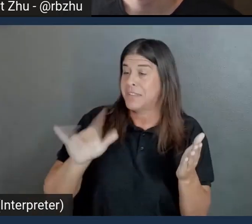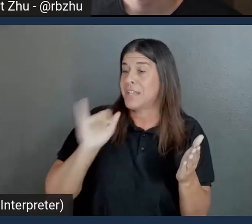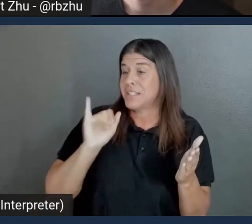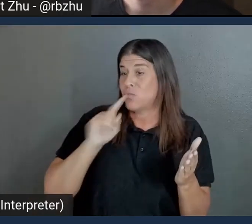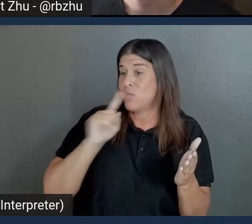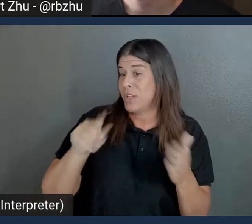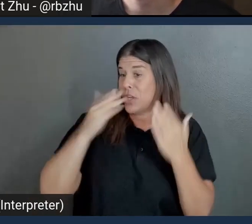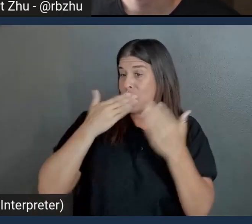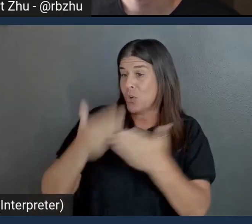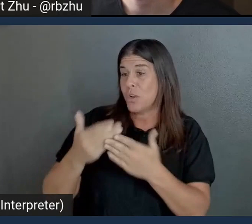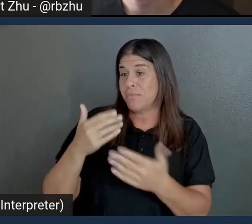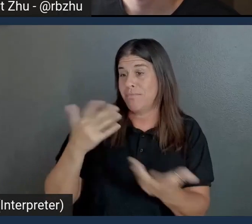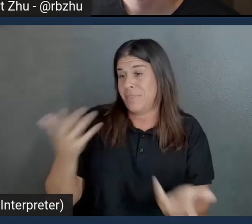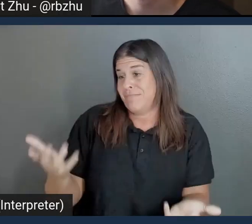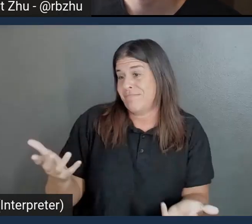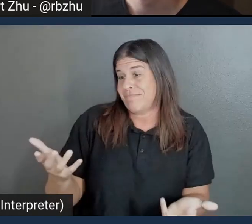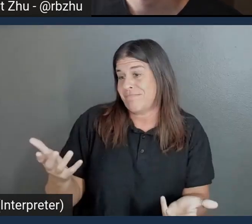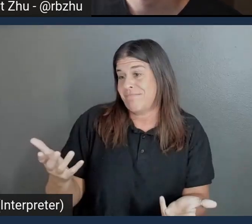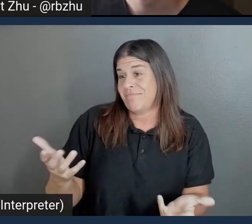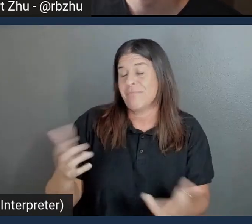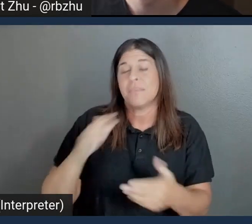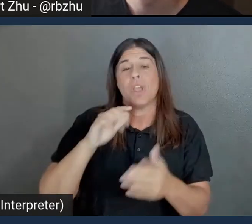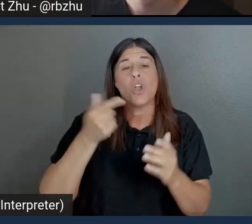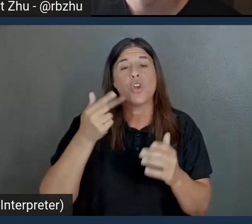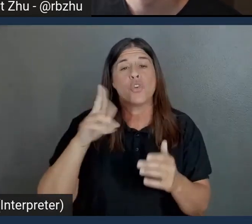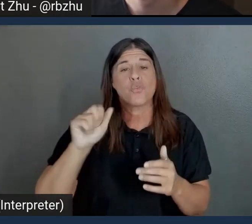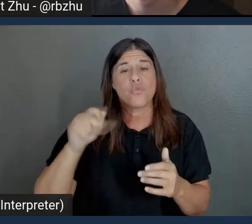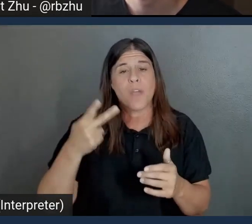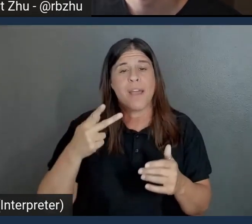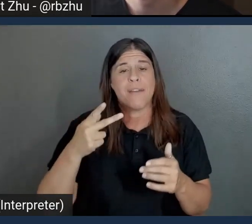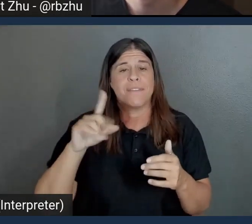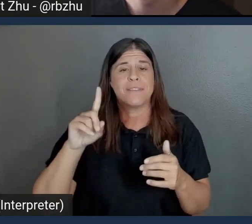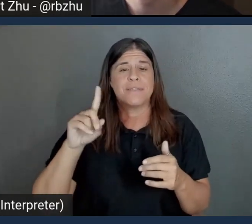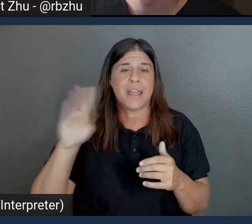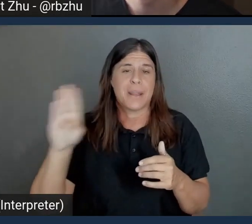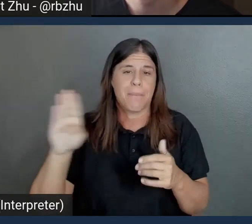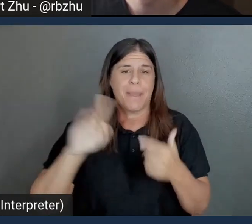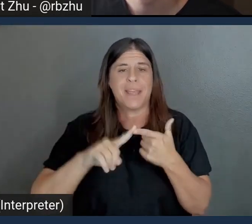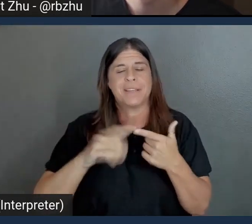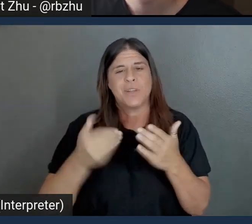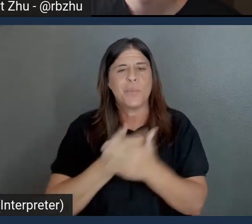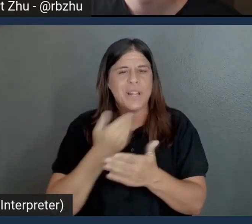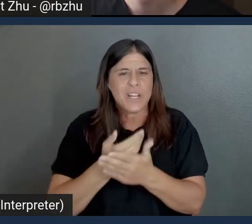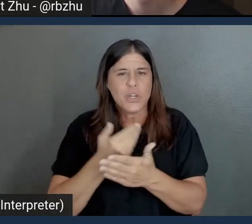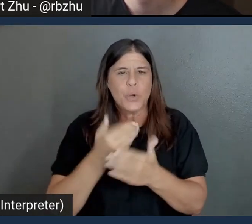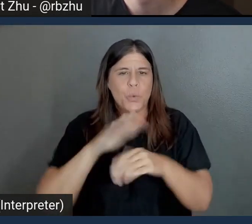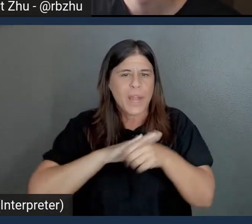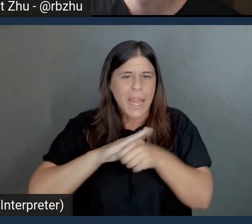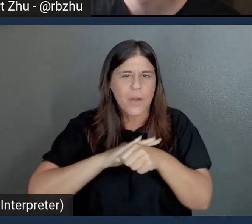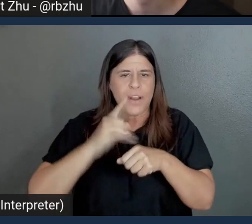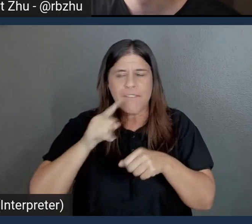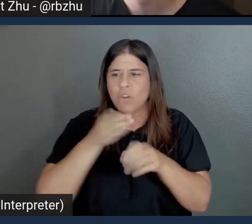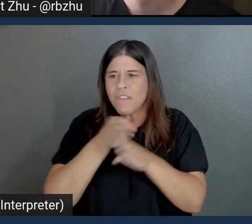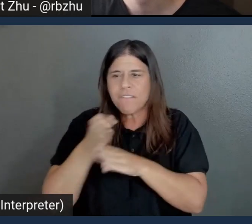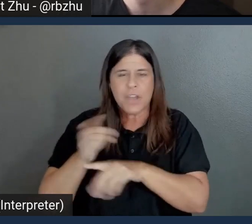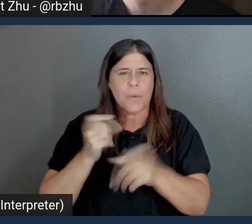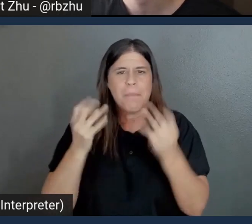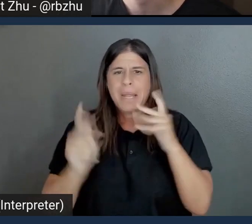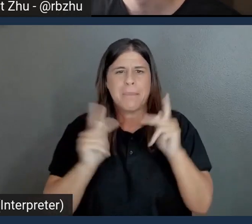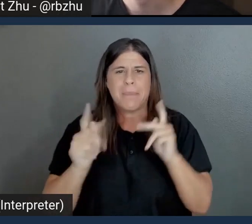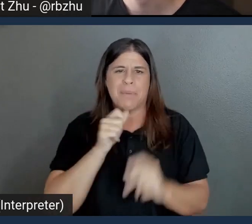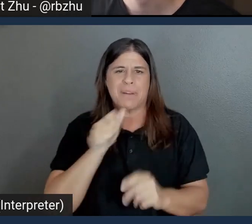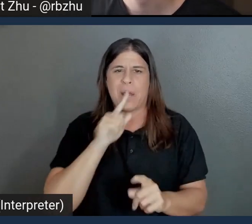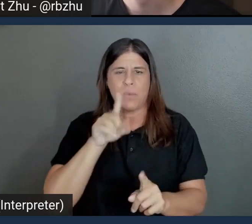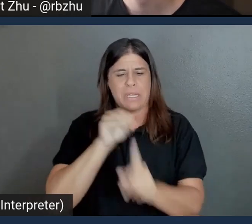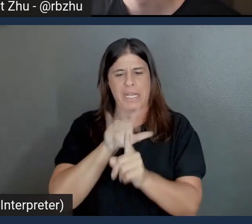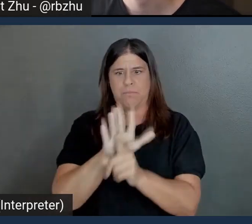great. Graphs and graph databases are kind of a relatively newcomer to the field, so a lot of people may have never been really exposed